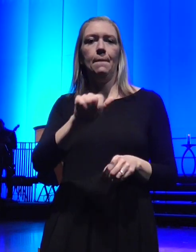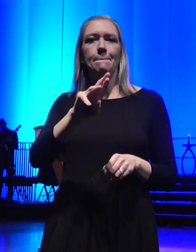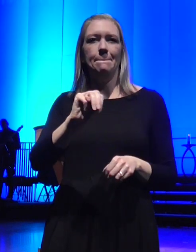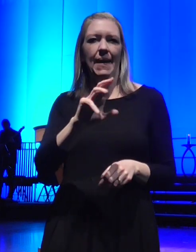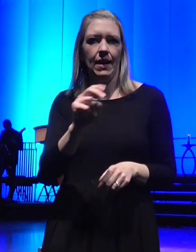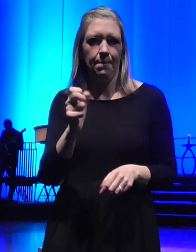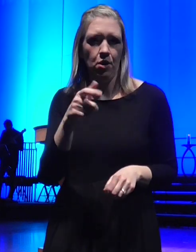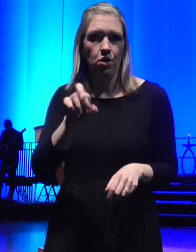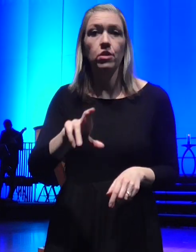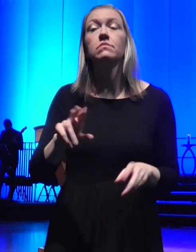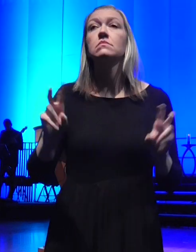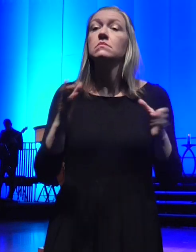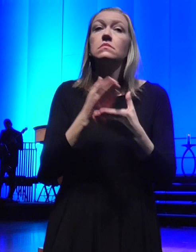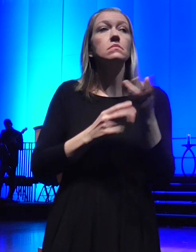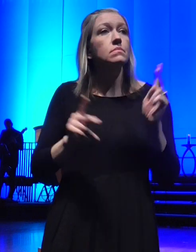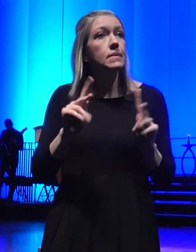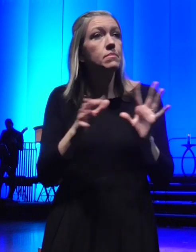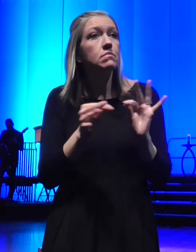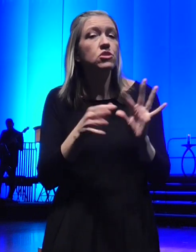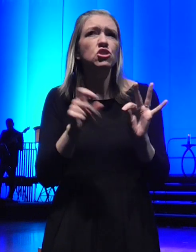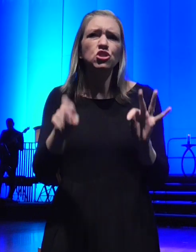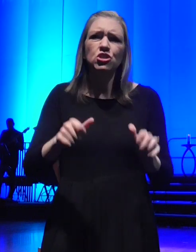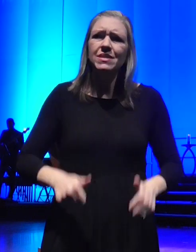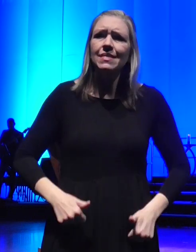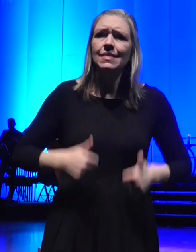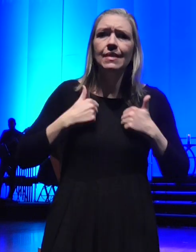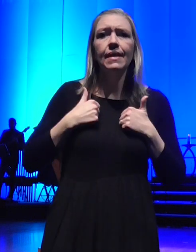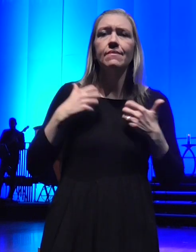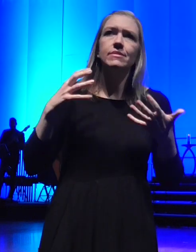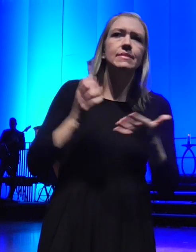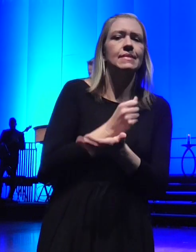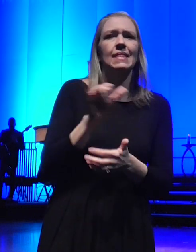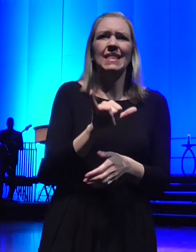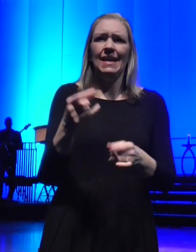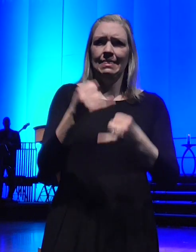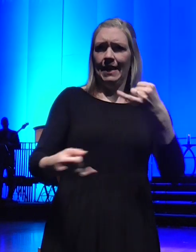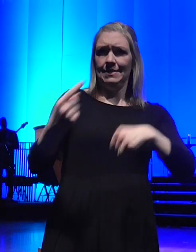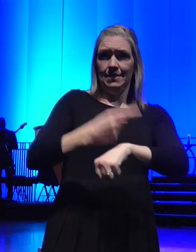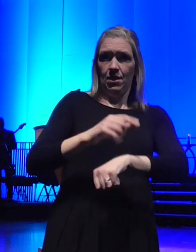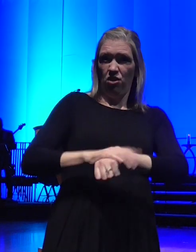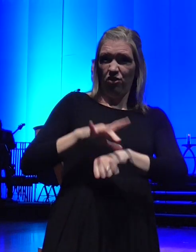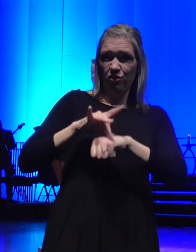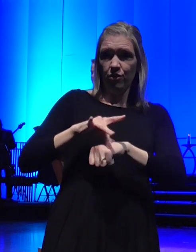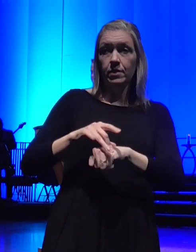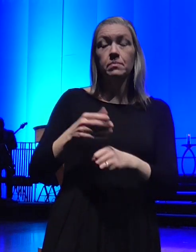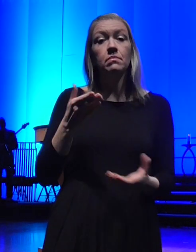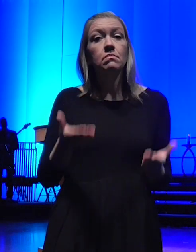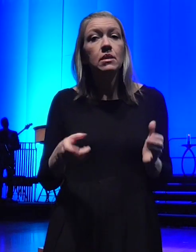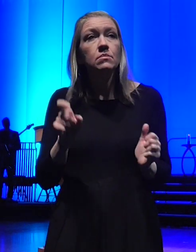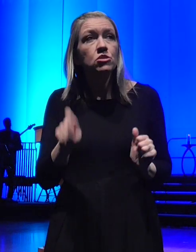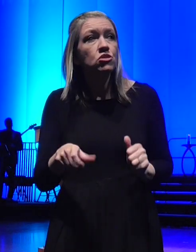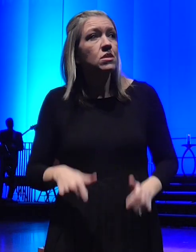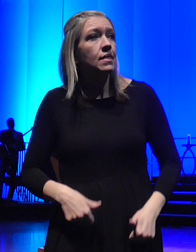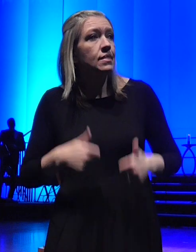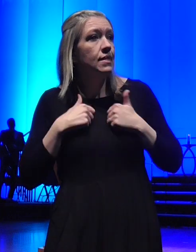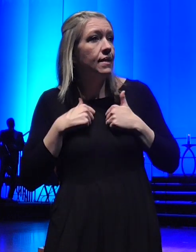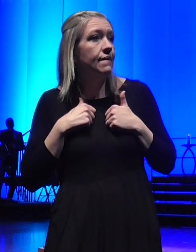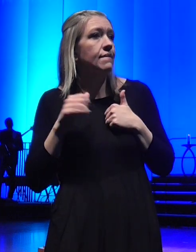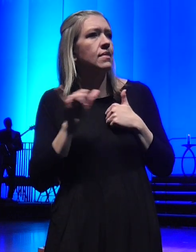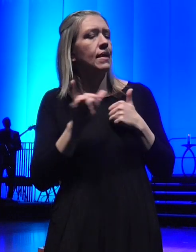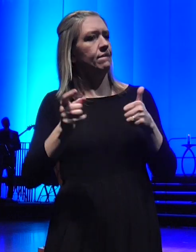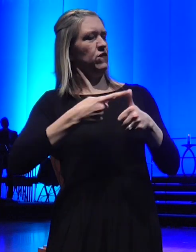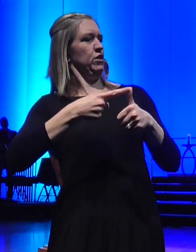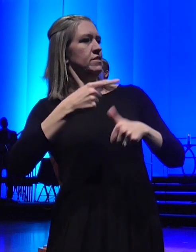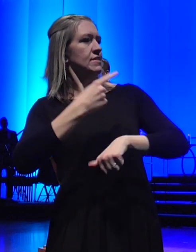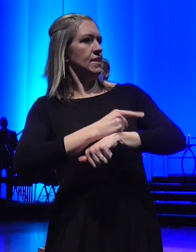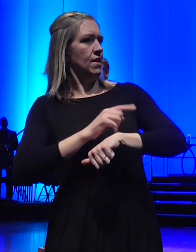people say we should live life as if it is our last day on earth. Maybe we should live life as if it is our first day on